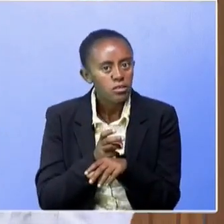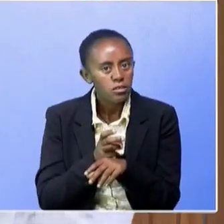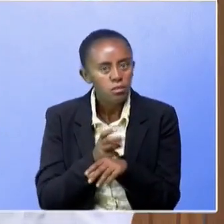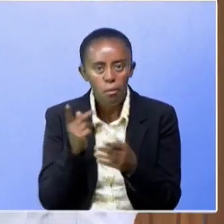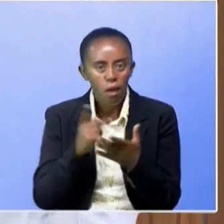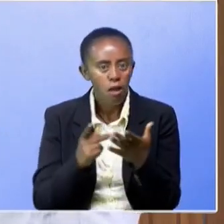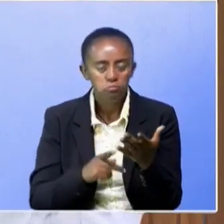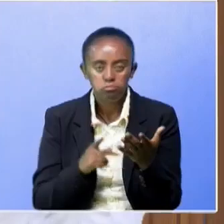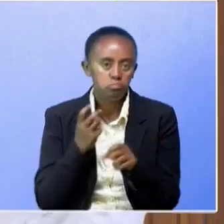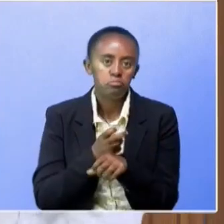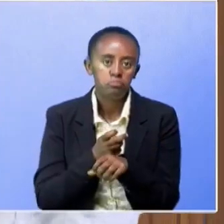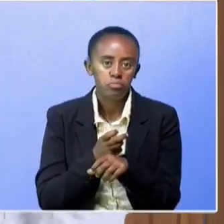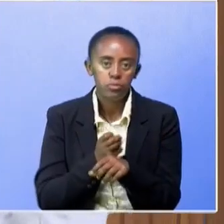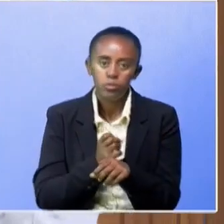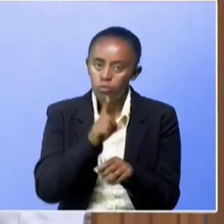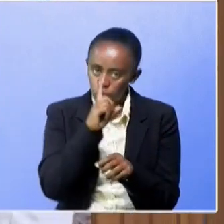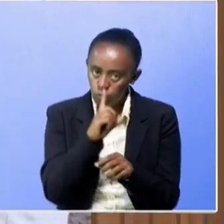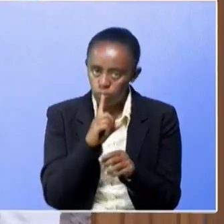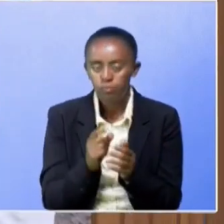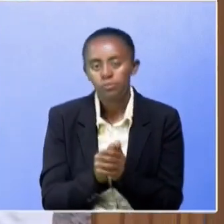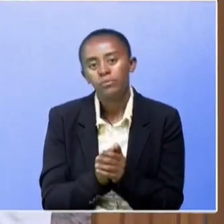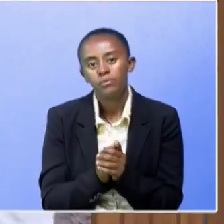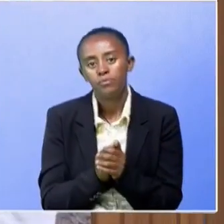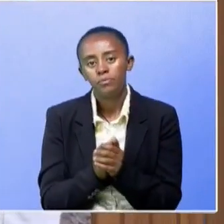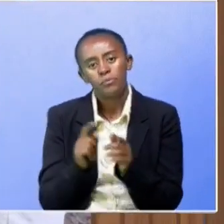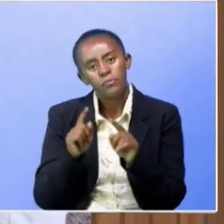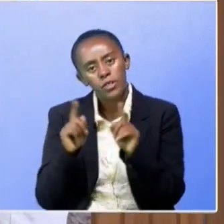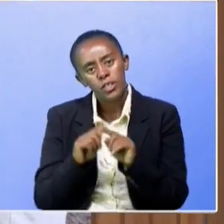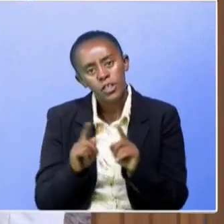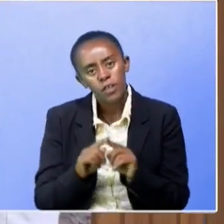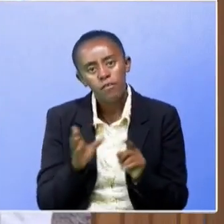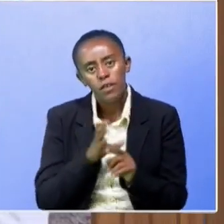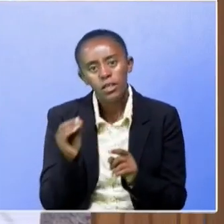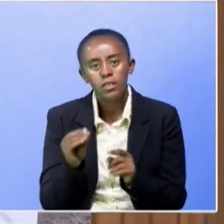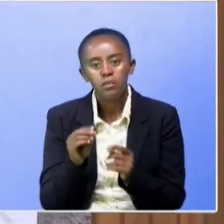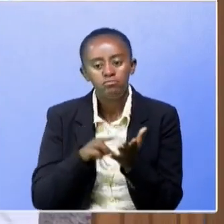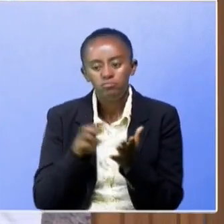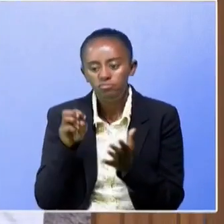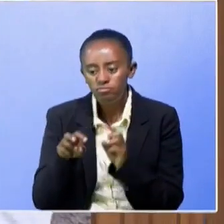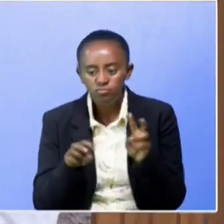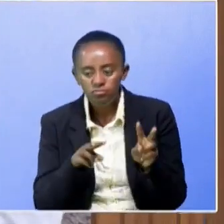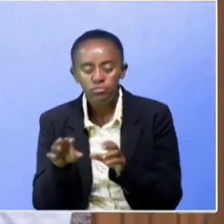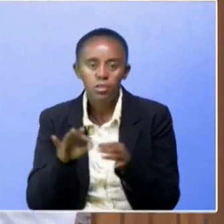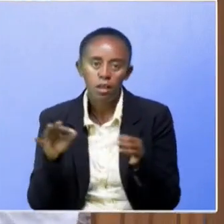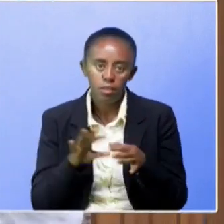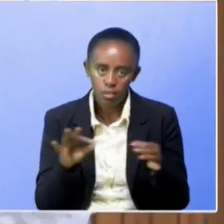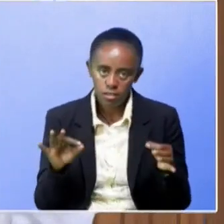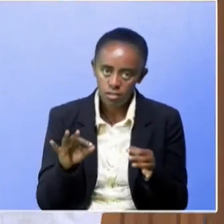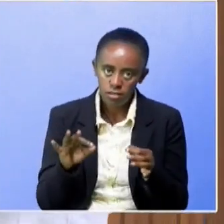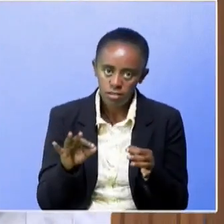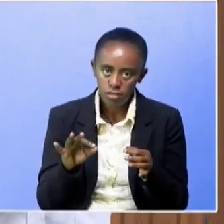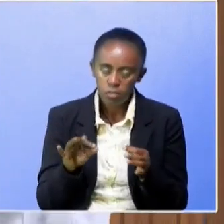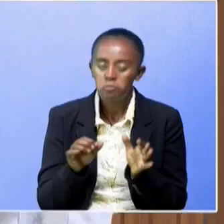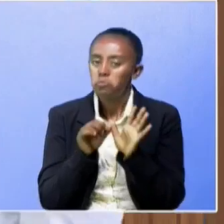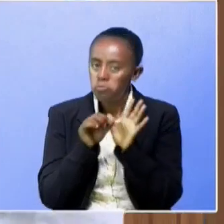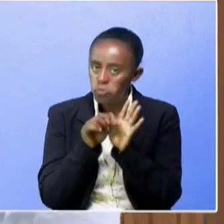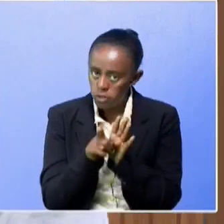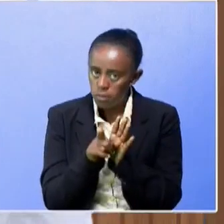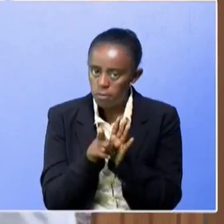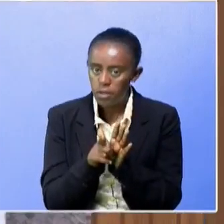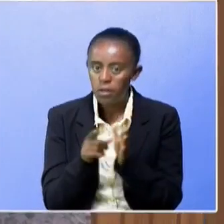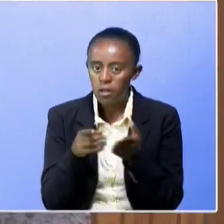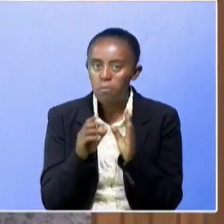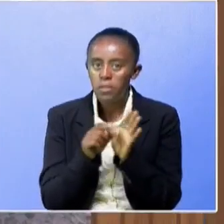it a paragraph. It's just going to be different and jumbled sentences. For example, let me